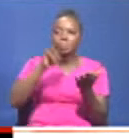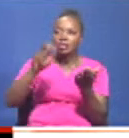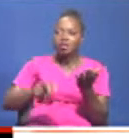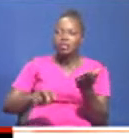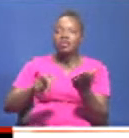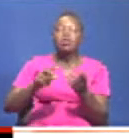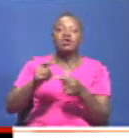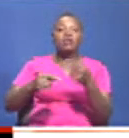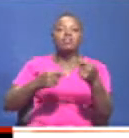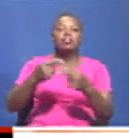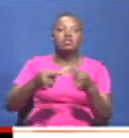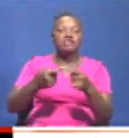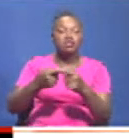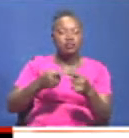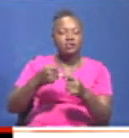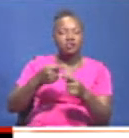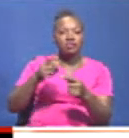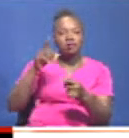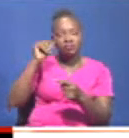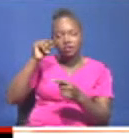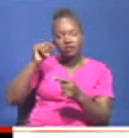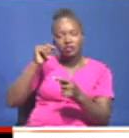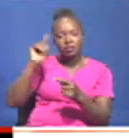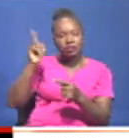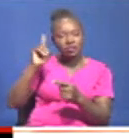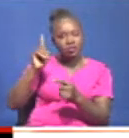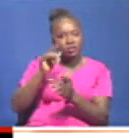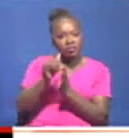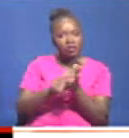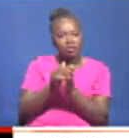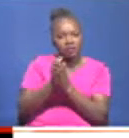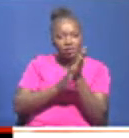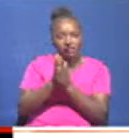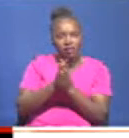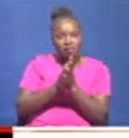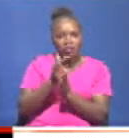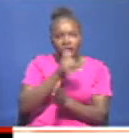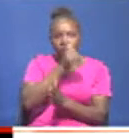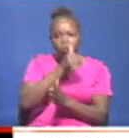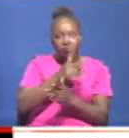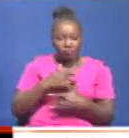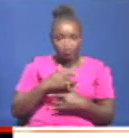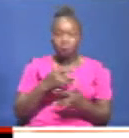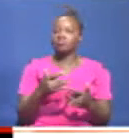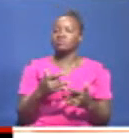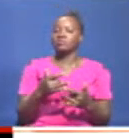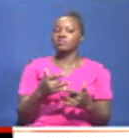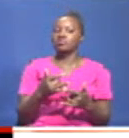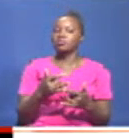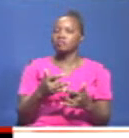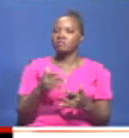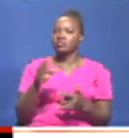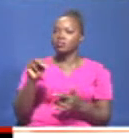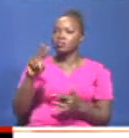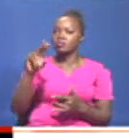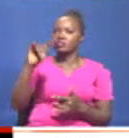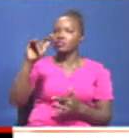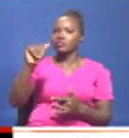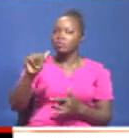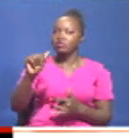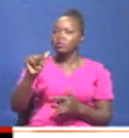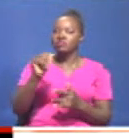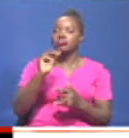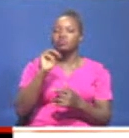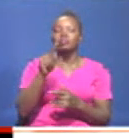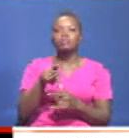from Mombasa to Nairobi and Naivasha is motivated by private interest. Led by Mvita Member of Parliament